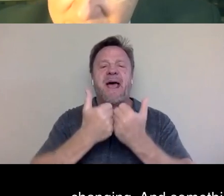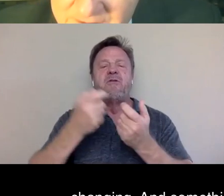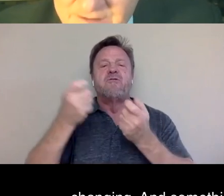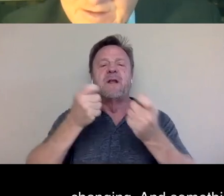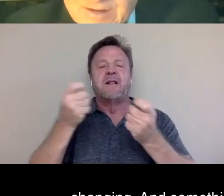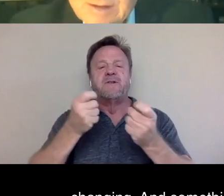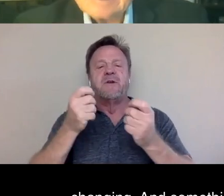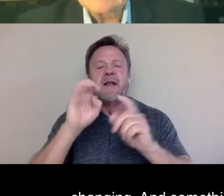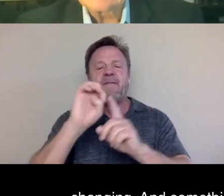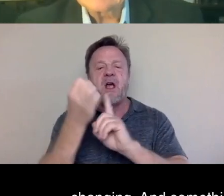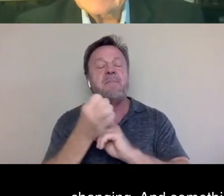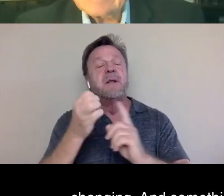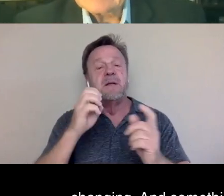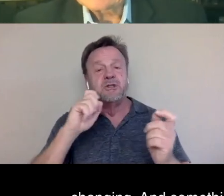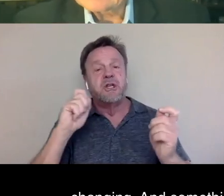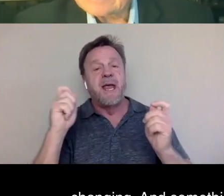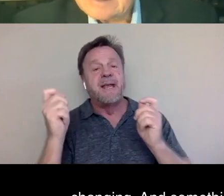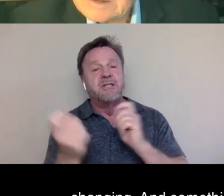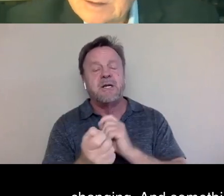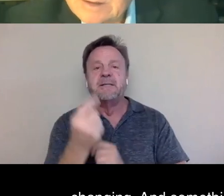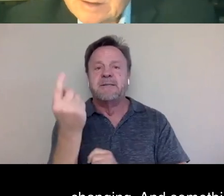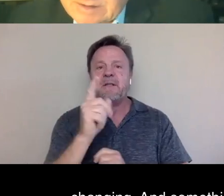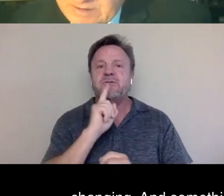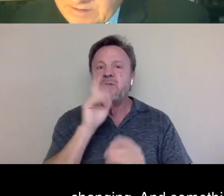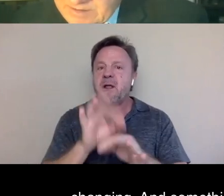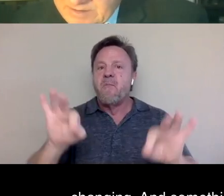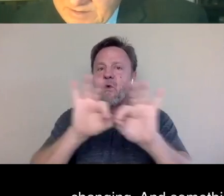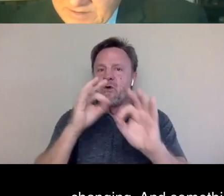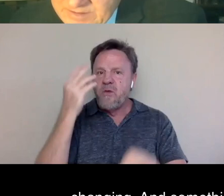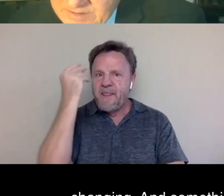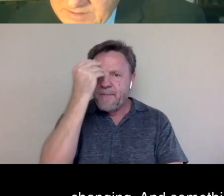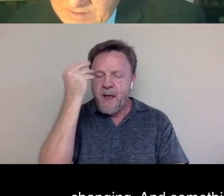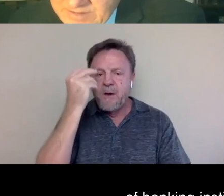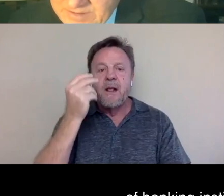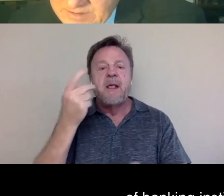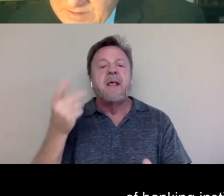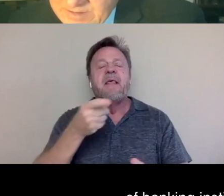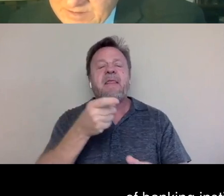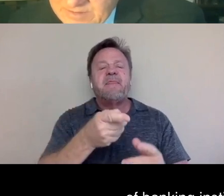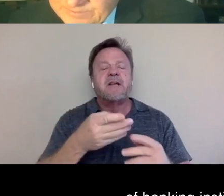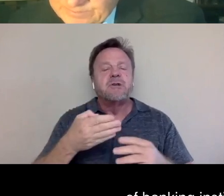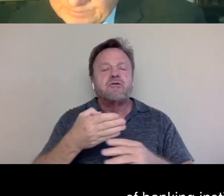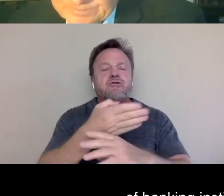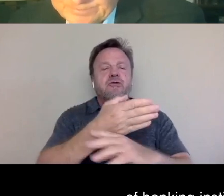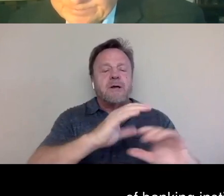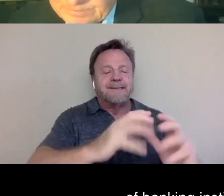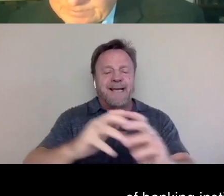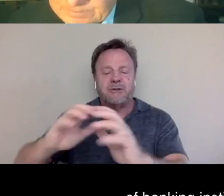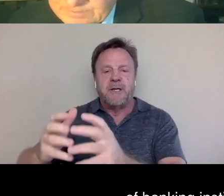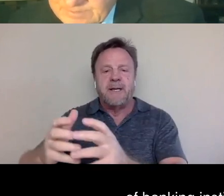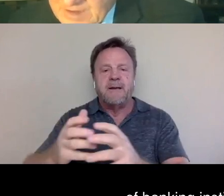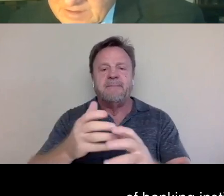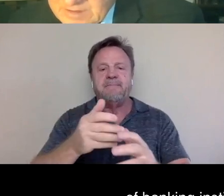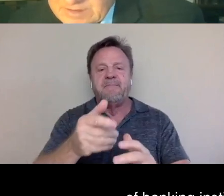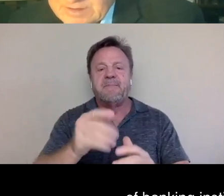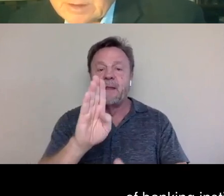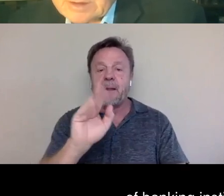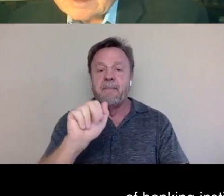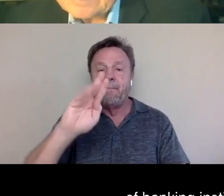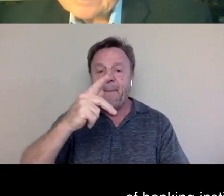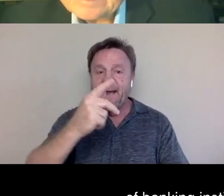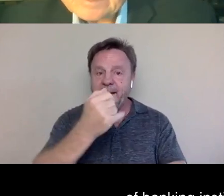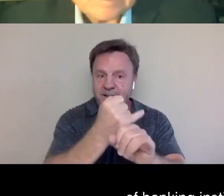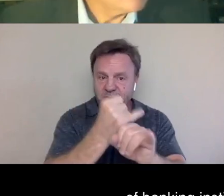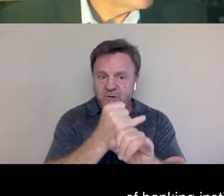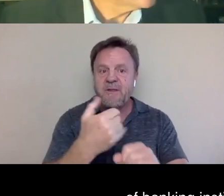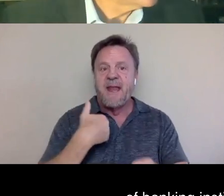environment is changing. And something that is really important to think about is there's a cross section here of, banking institutions that